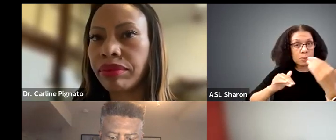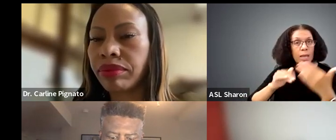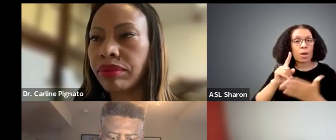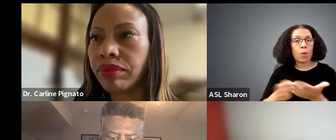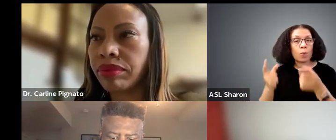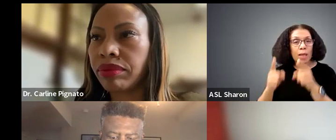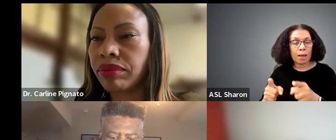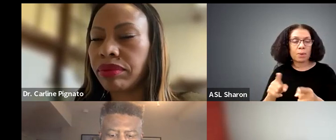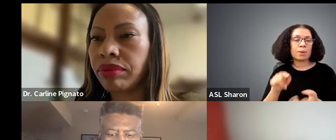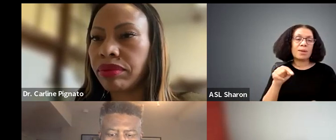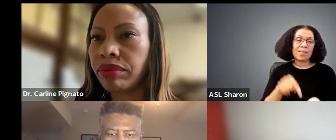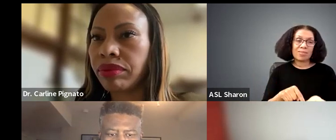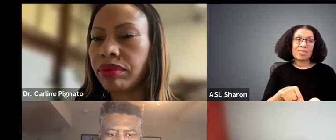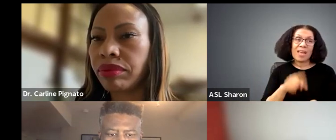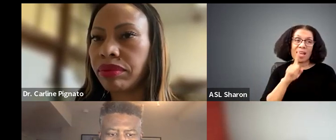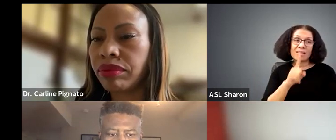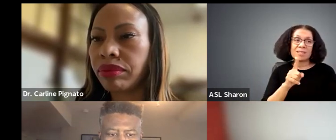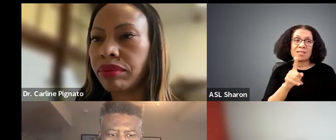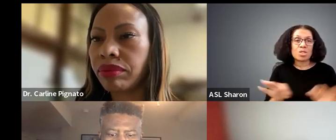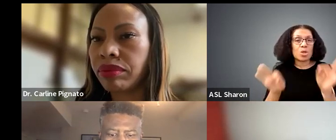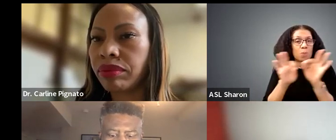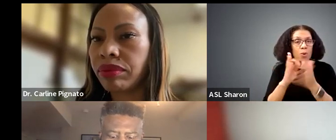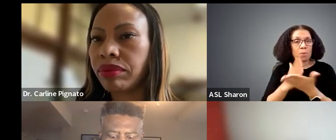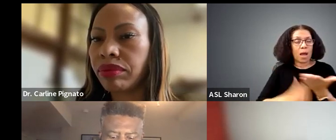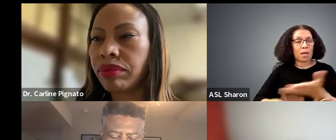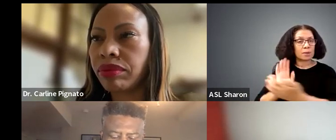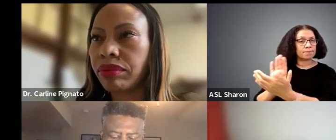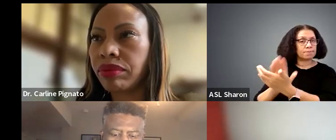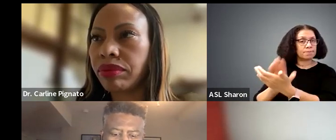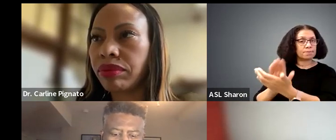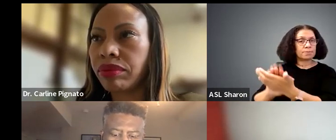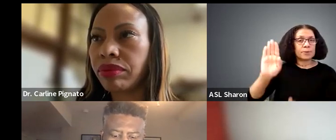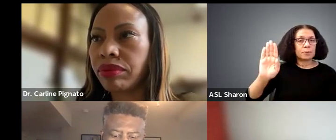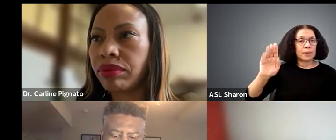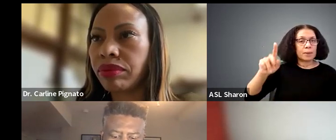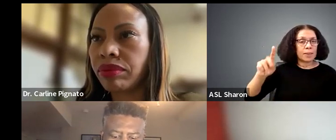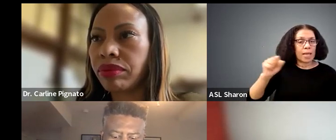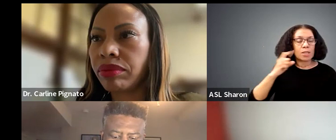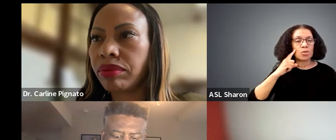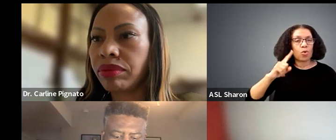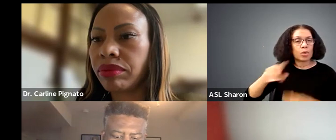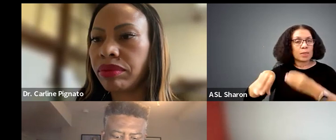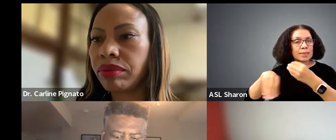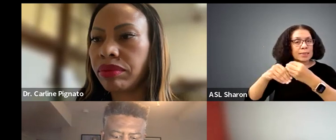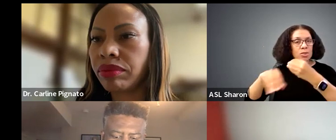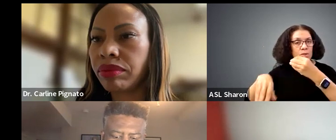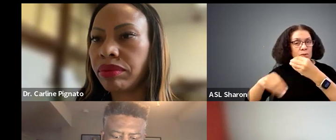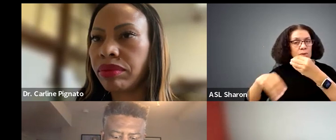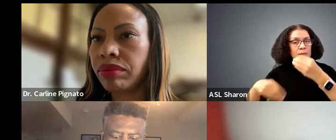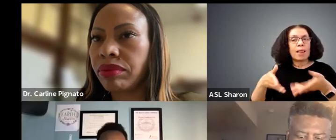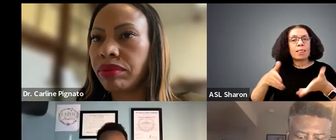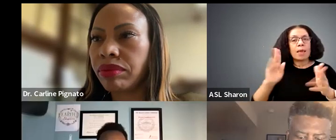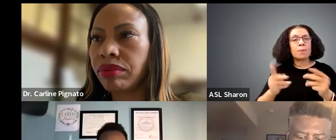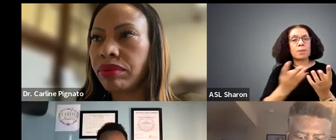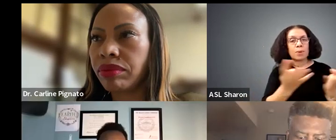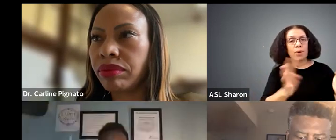probably the most critical. And I really applaud BPS for the additional steps they've taken in allowing folks to have their